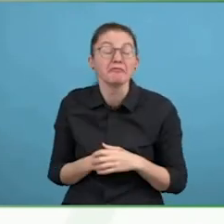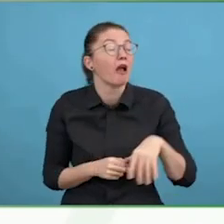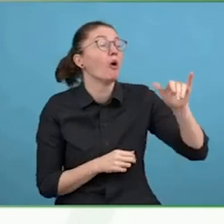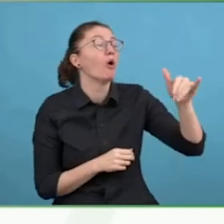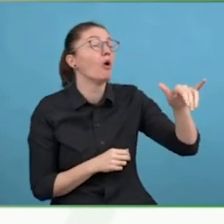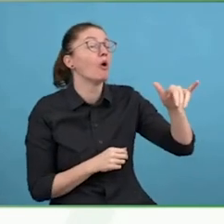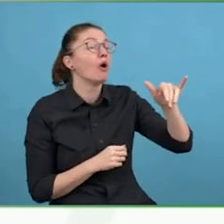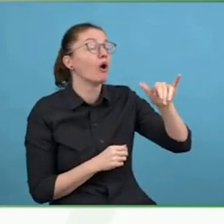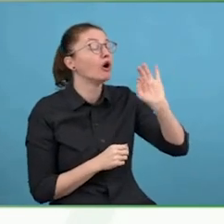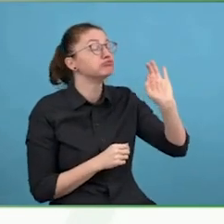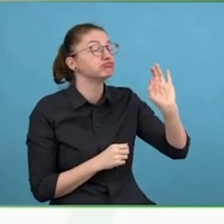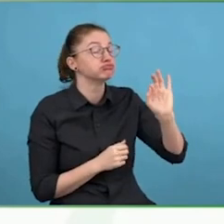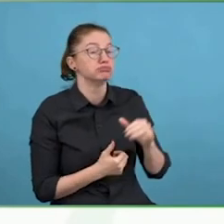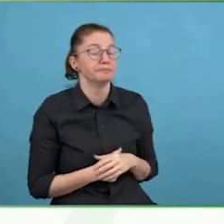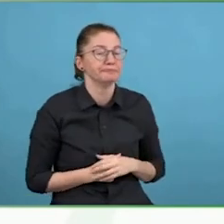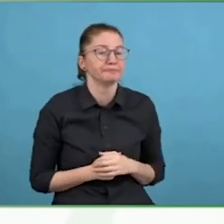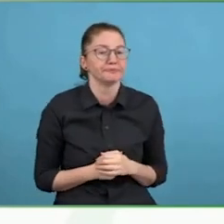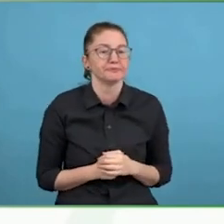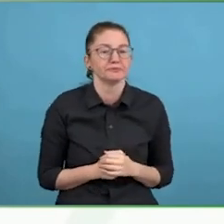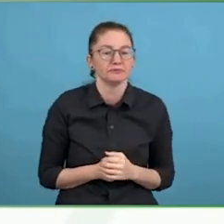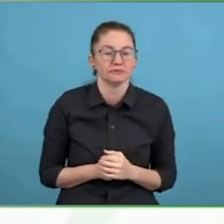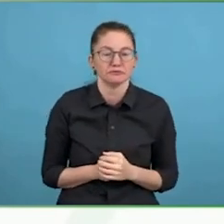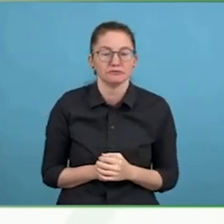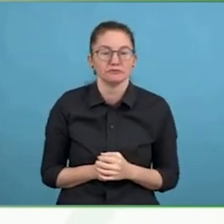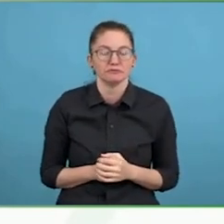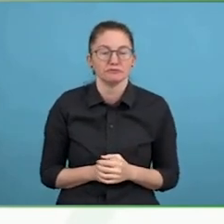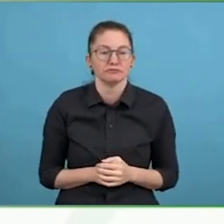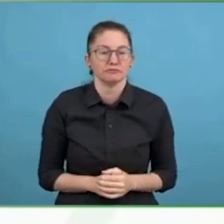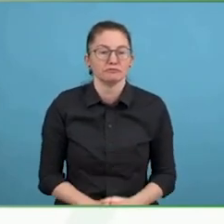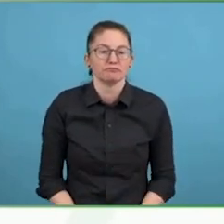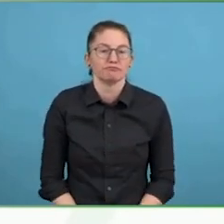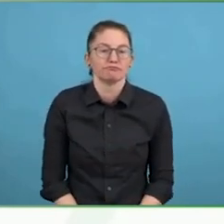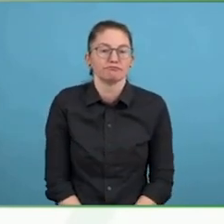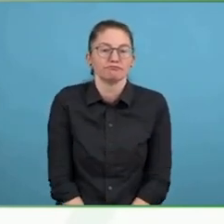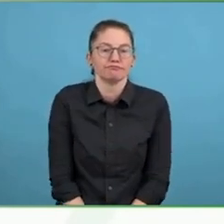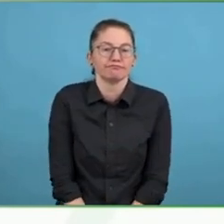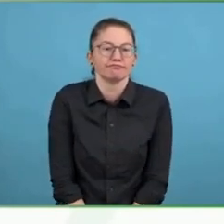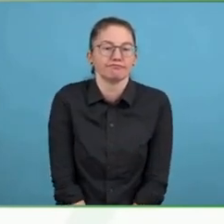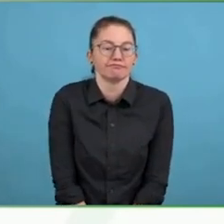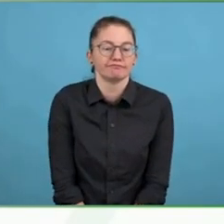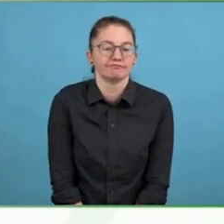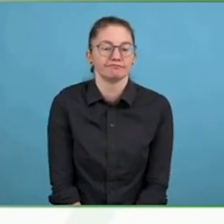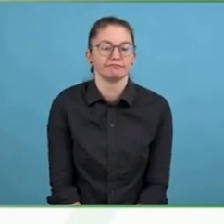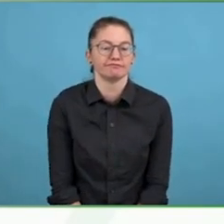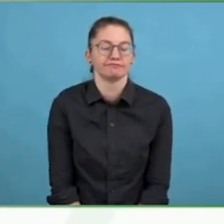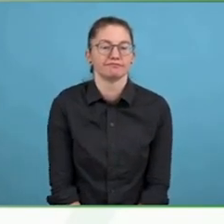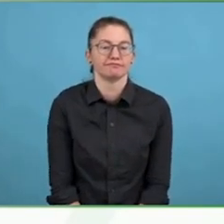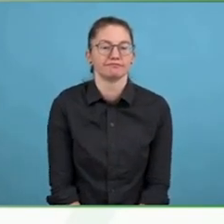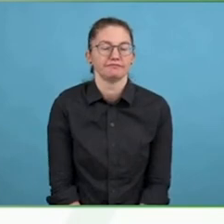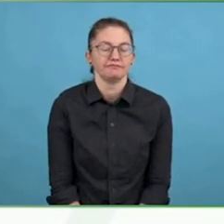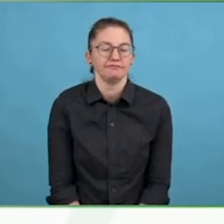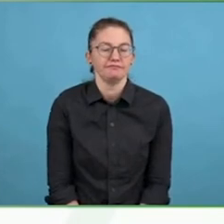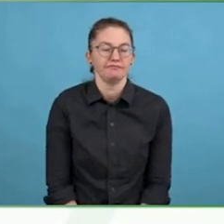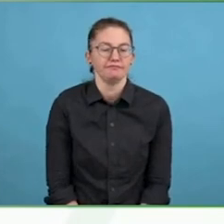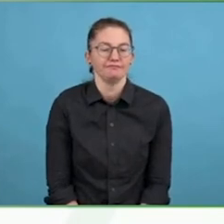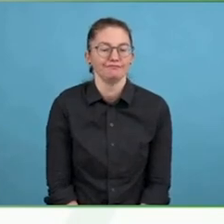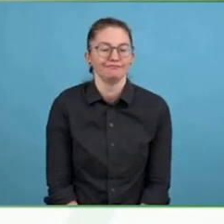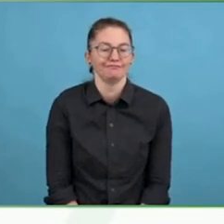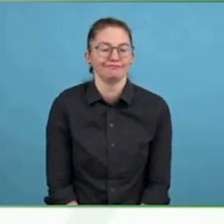First of all, I would like to express my gratitude to the organizers for inviting me to speak